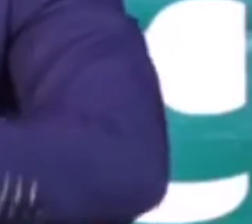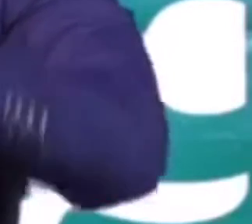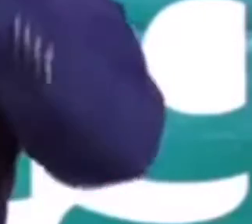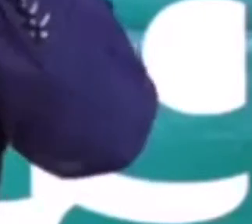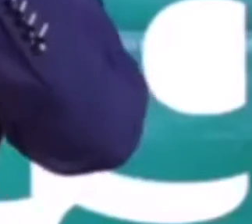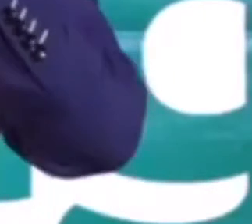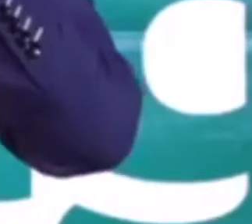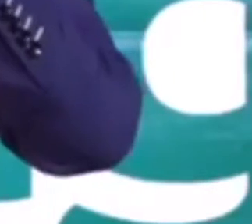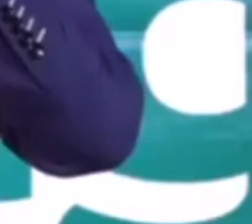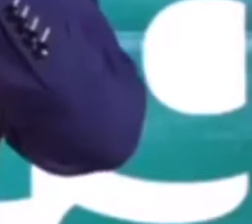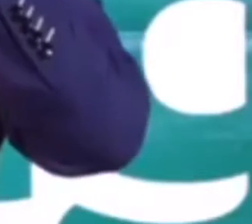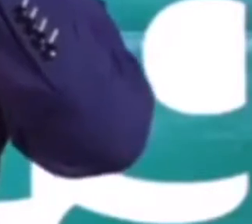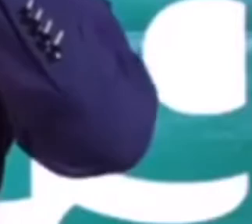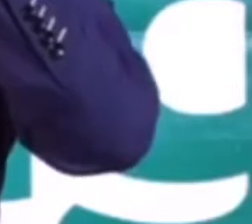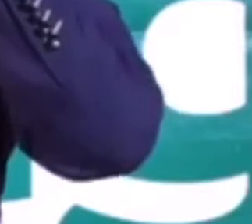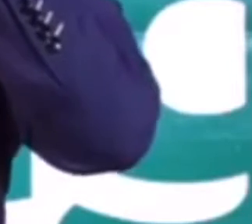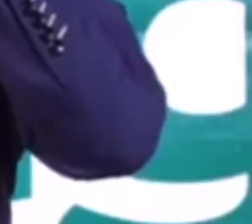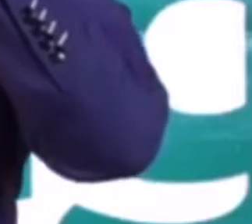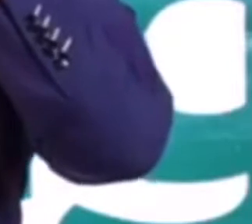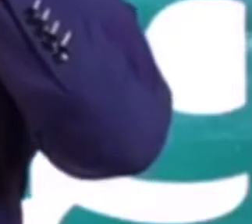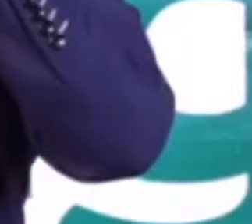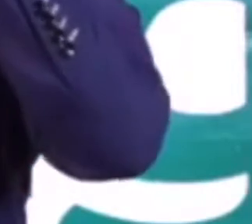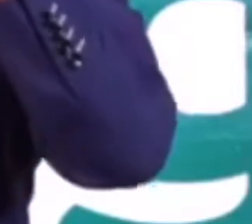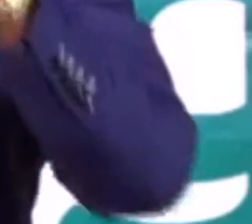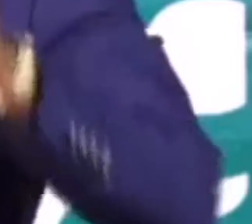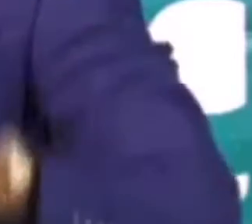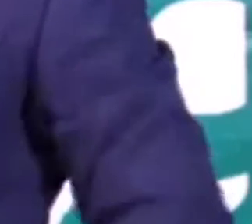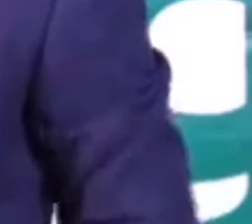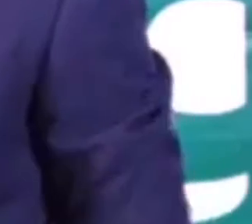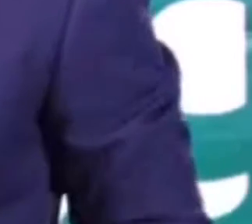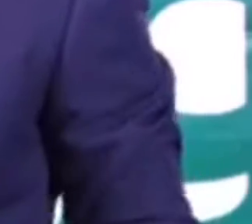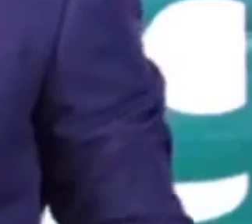I give you three quick scriptures.